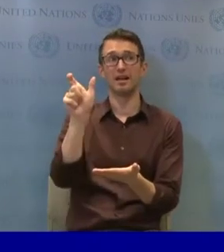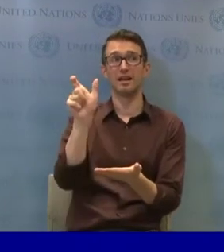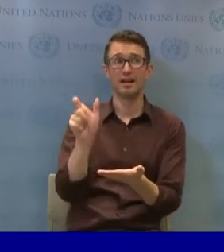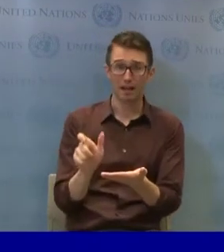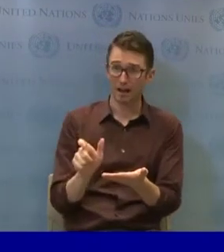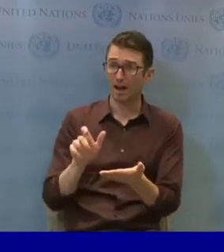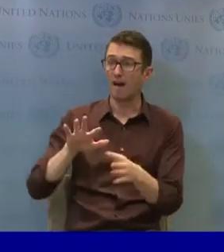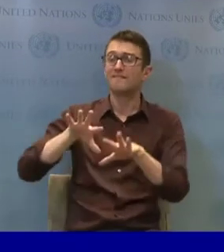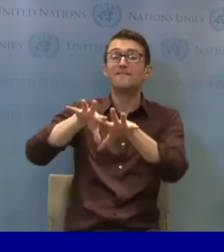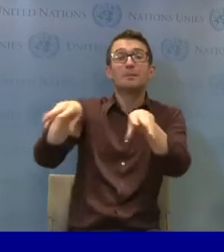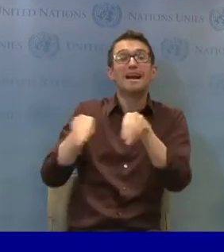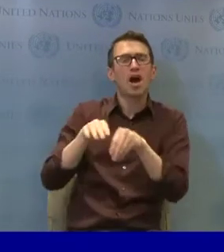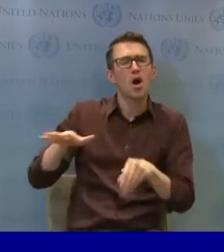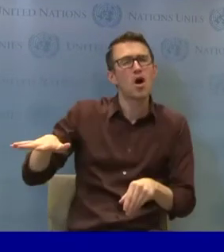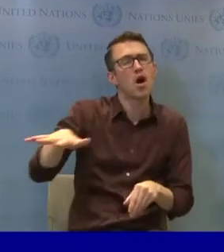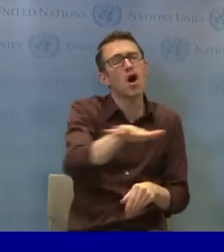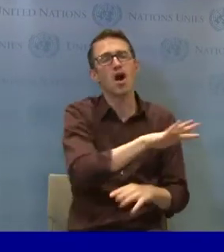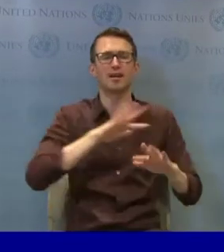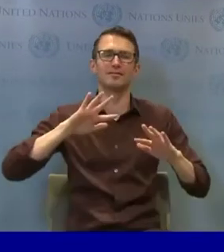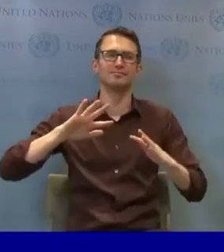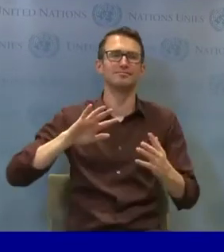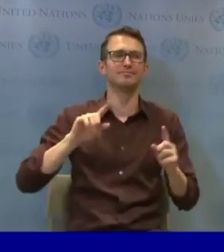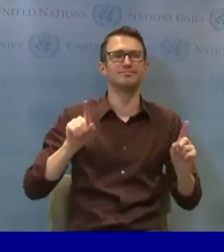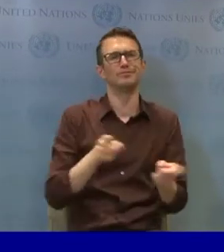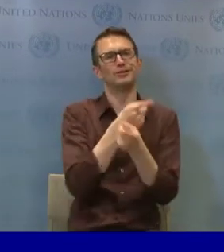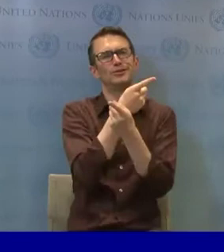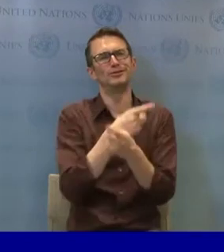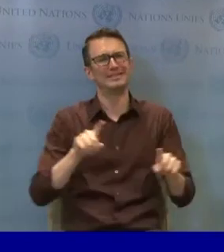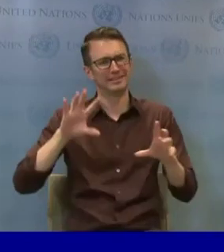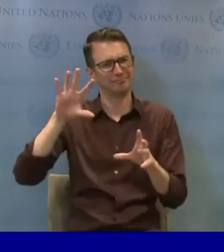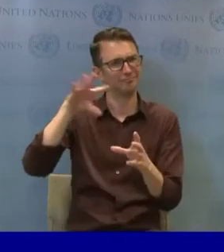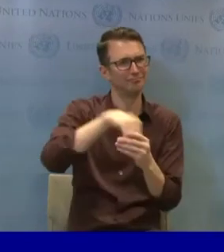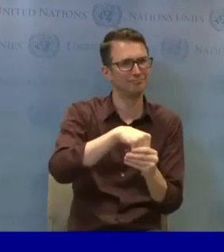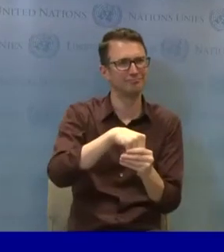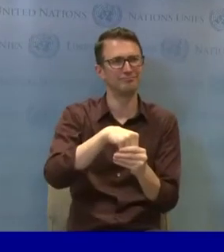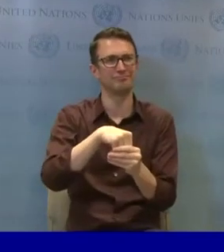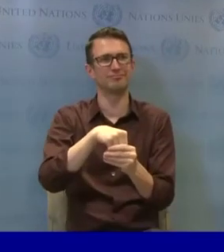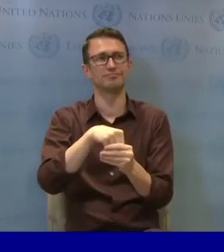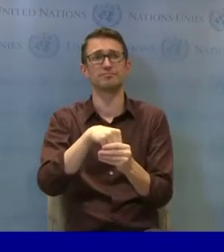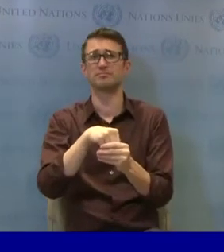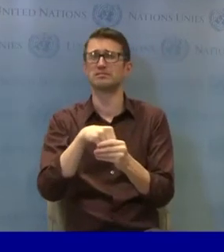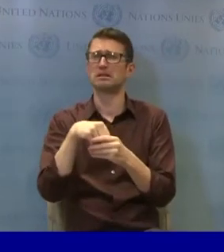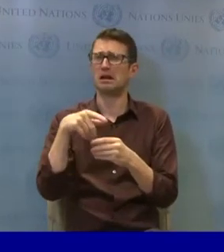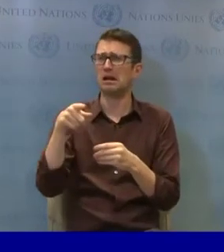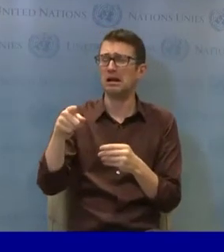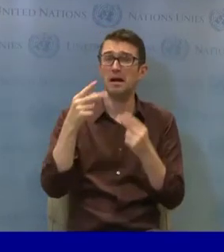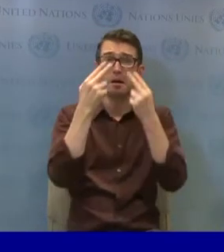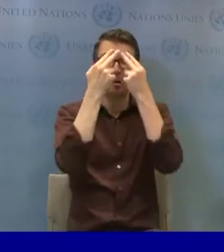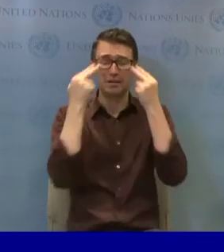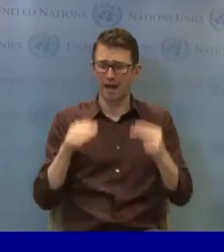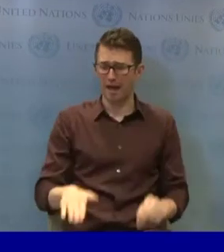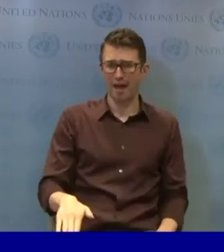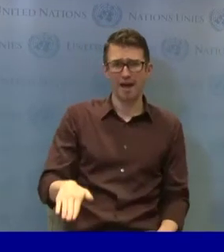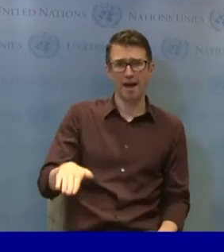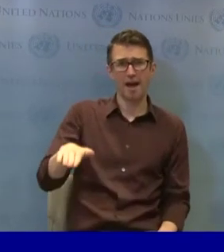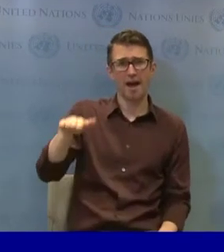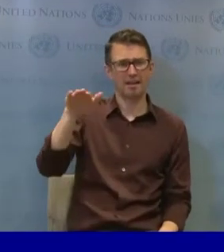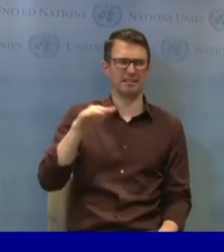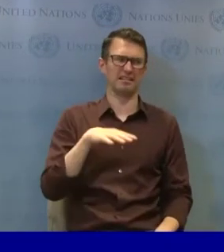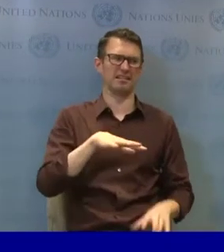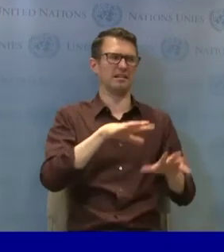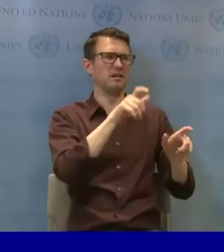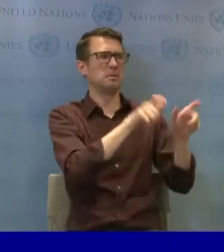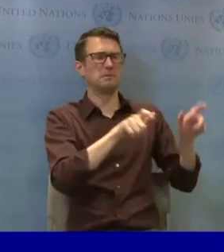visual impairment, though, she could not pursue formal music training, but her gift for music and strong commitment to